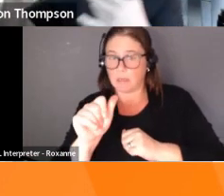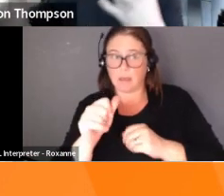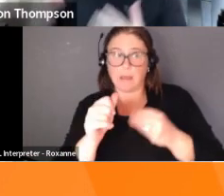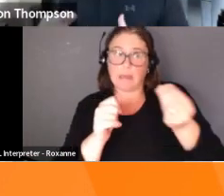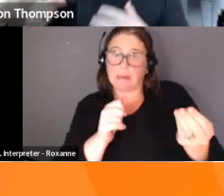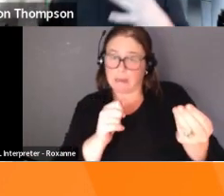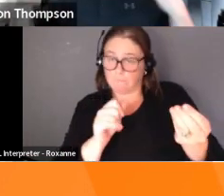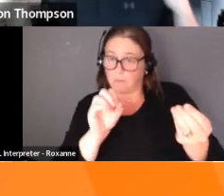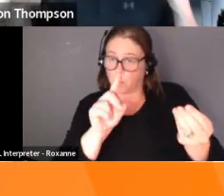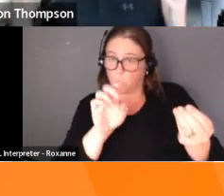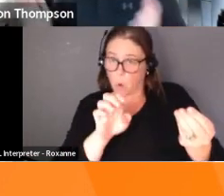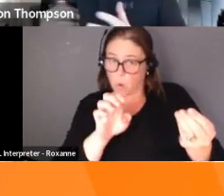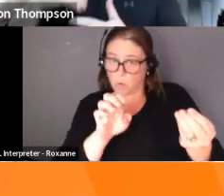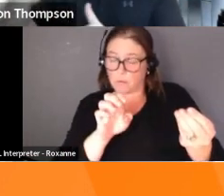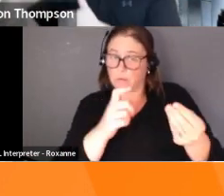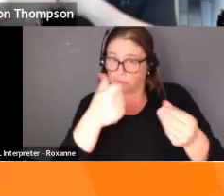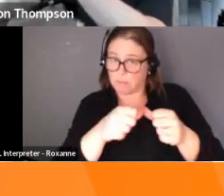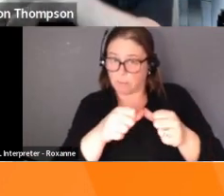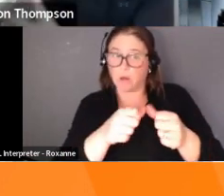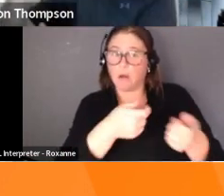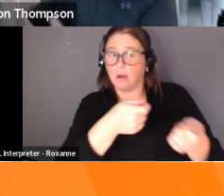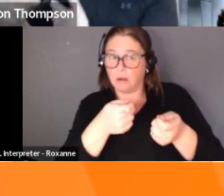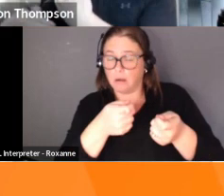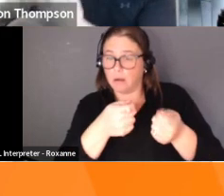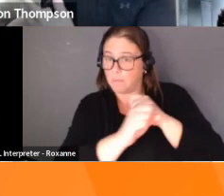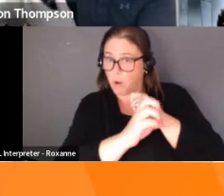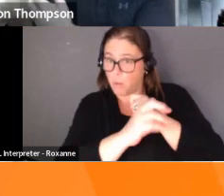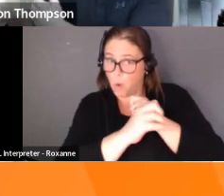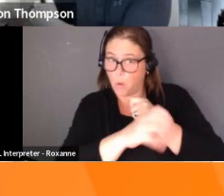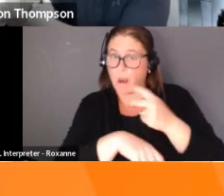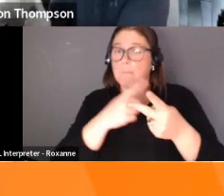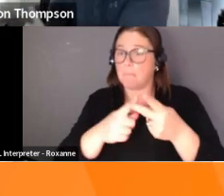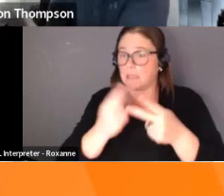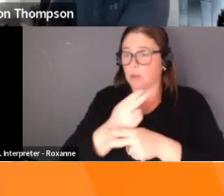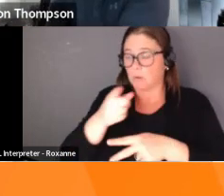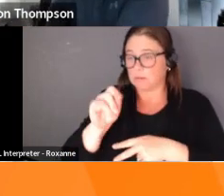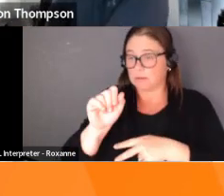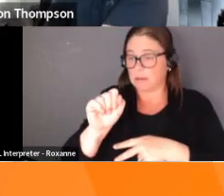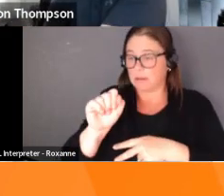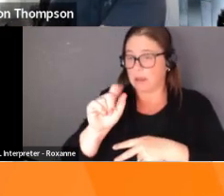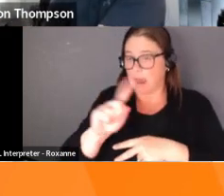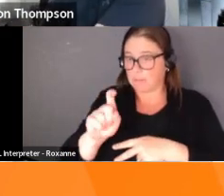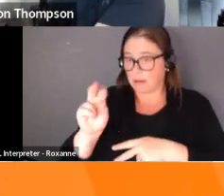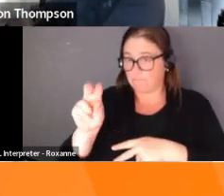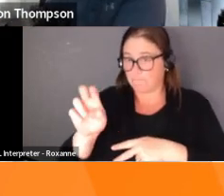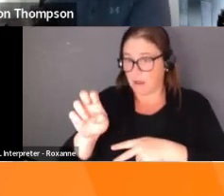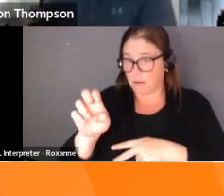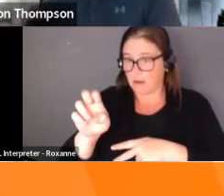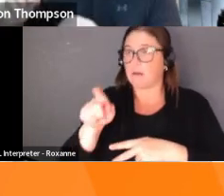program are going to allow you to get reviews and start the sales engine. Okay, it's a classic cold start